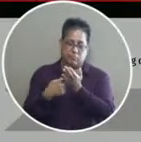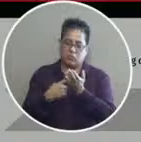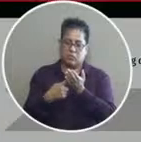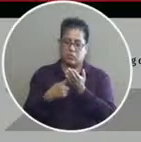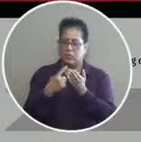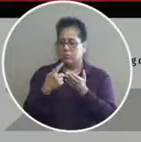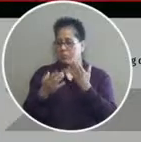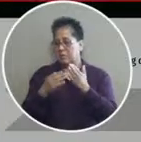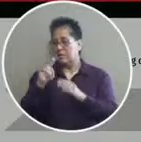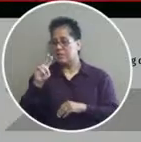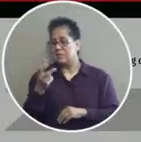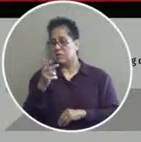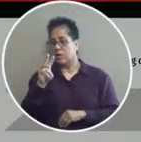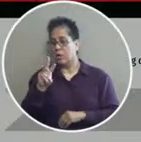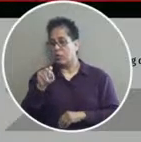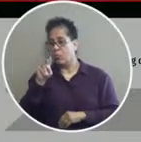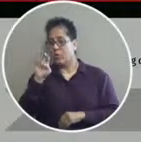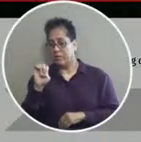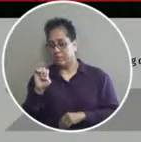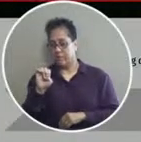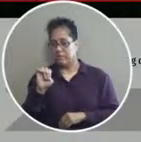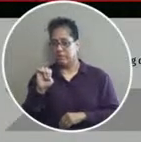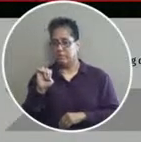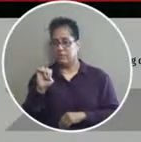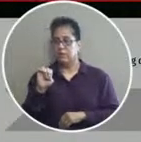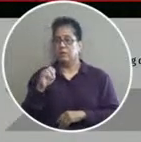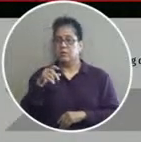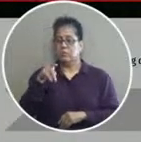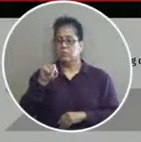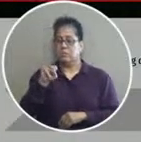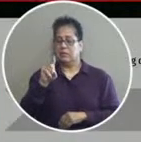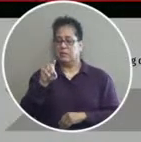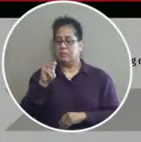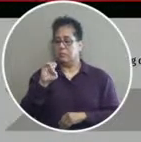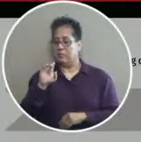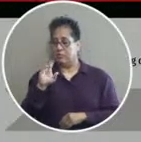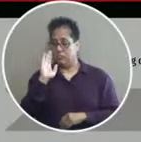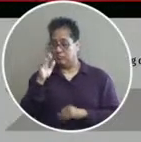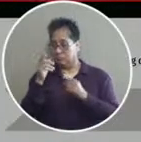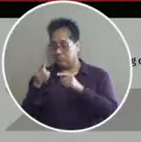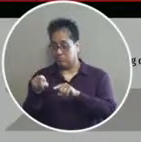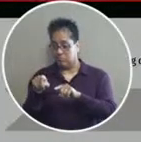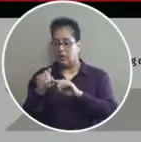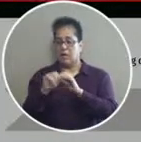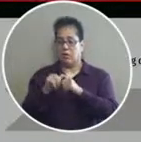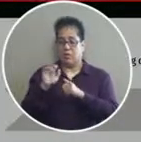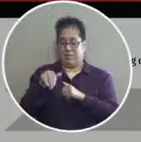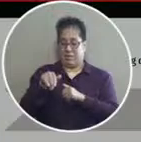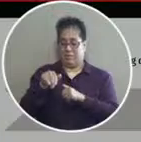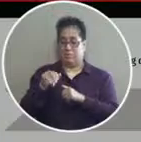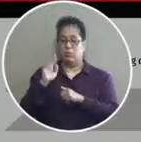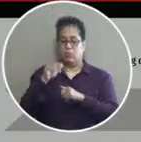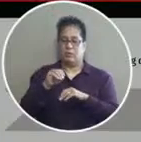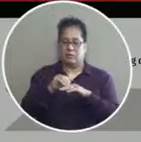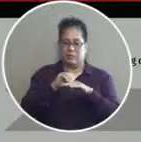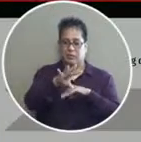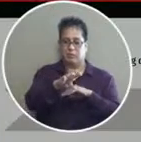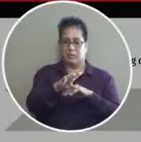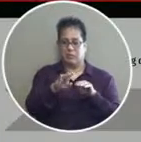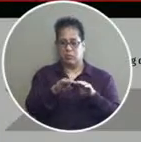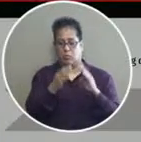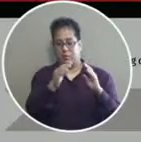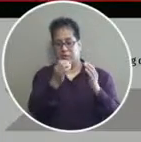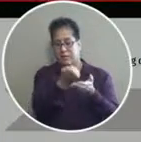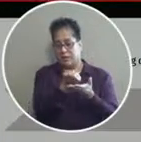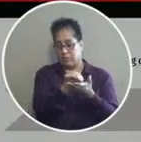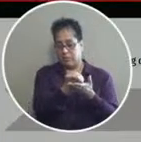a second wave of the pandemic will look like, and how that will impact not only the opening of our